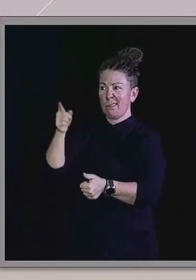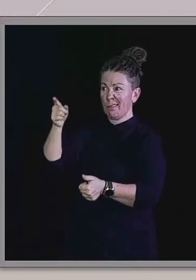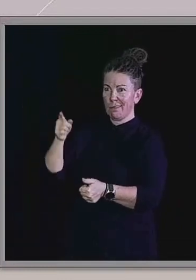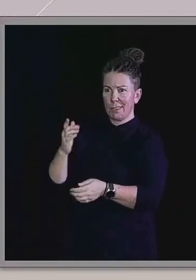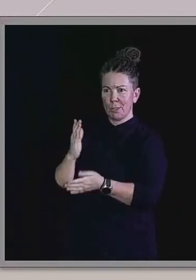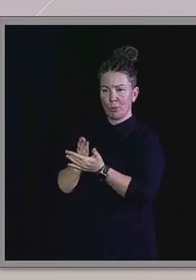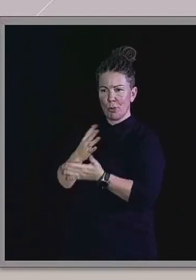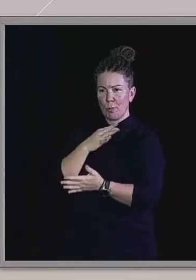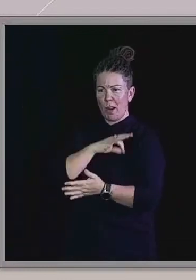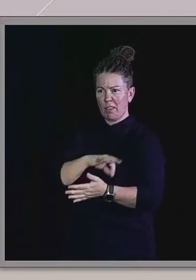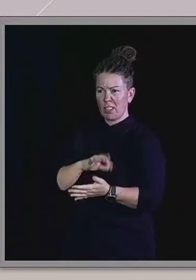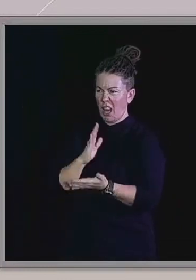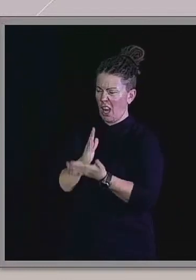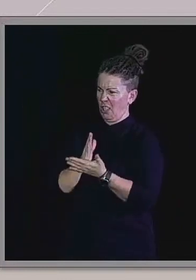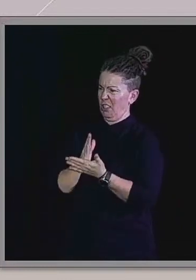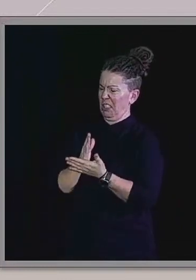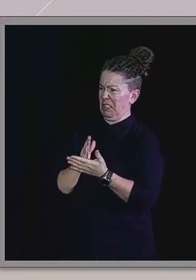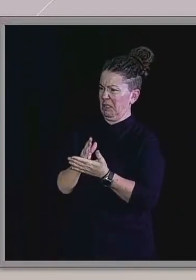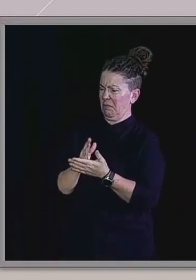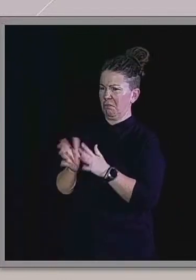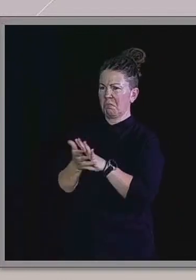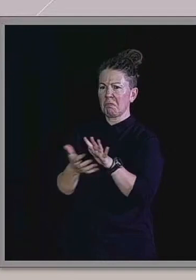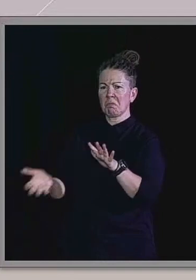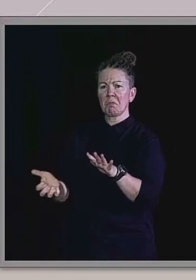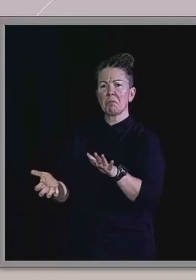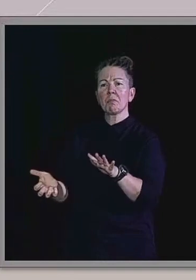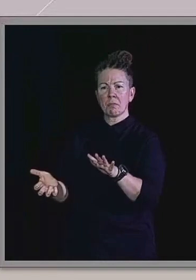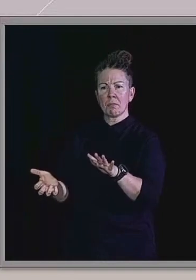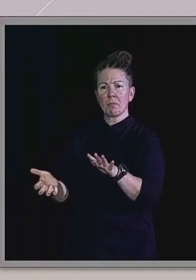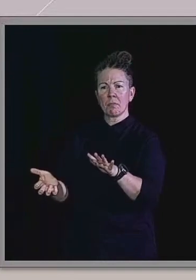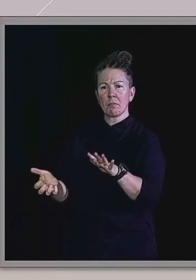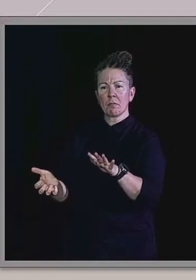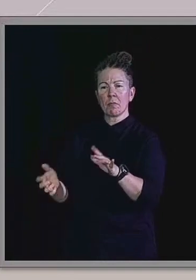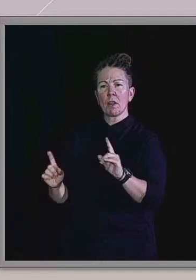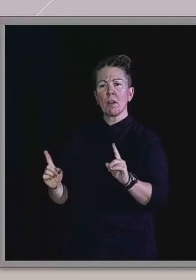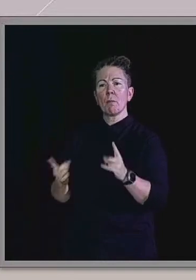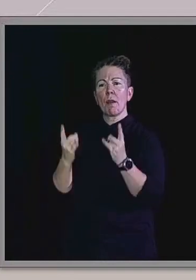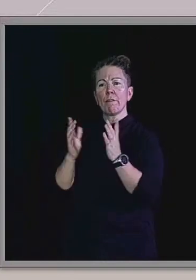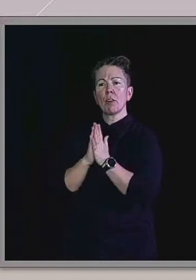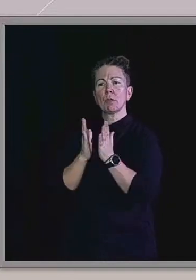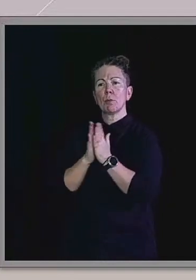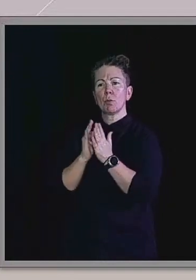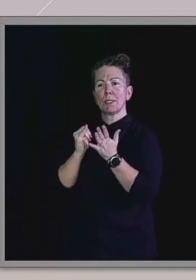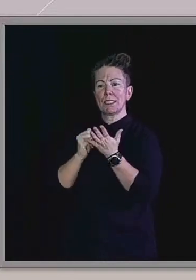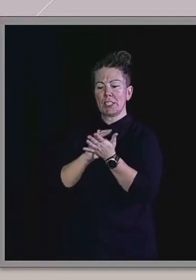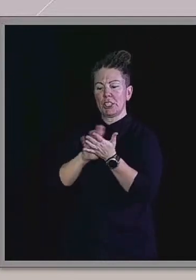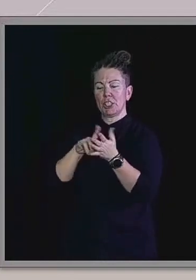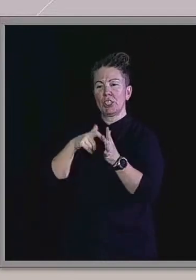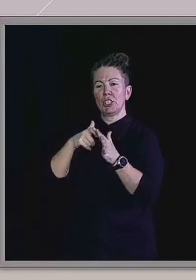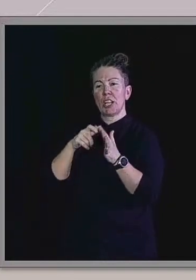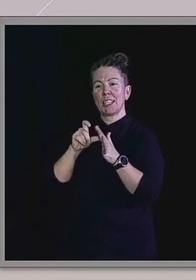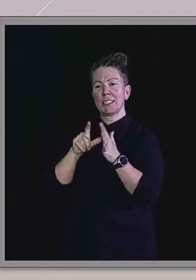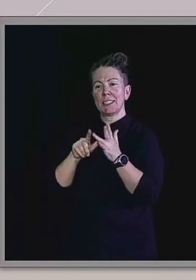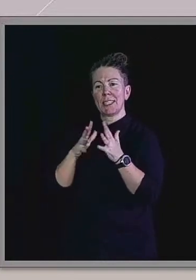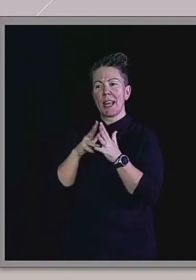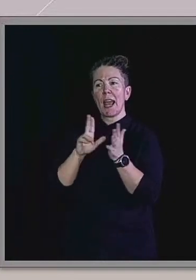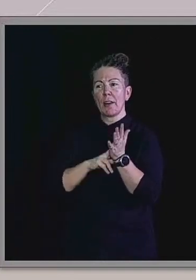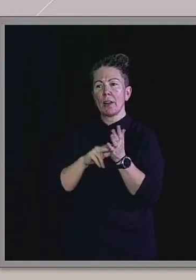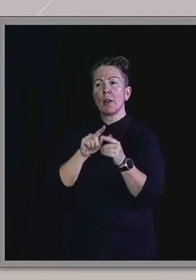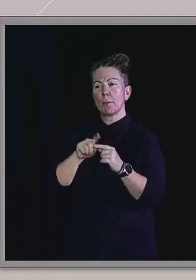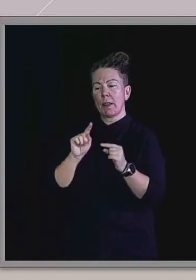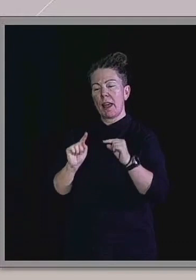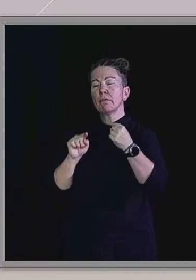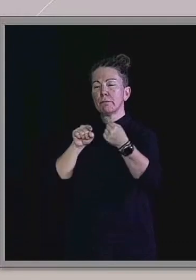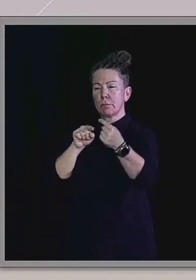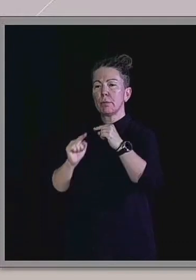get ripped off in a sense. And so my very first book was a book called Shakedown, which was about the battle between Australia and East Timor over